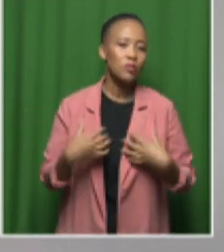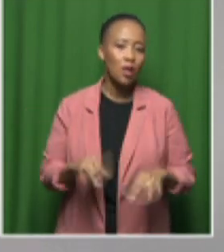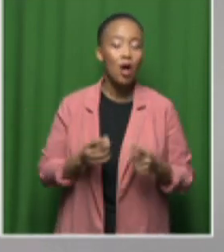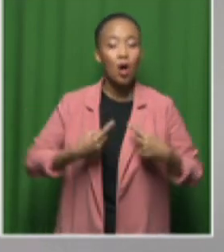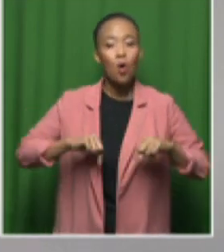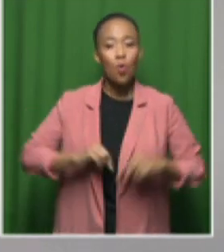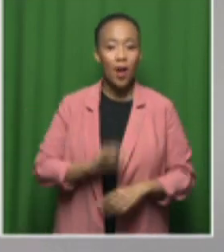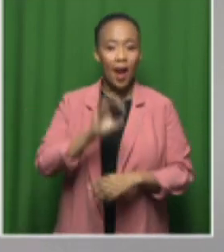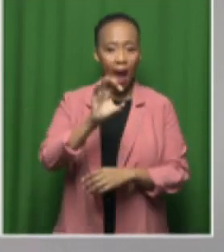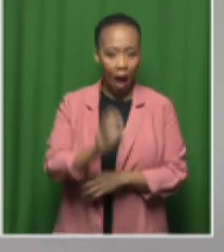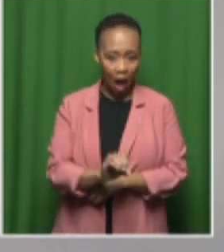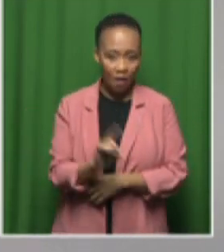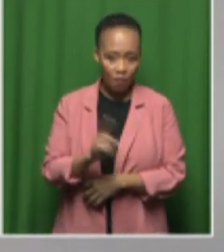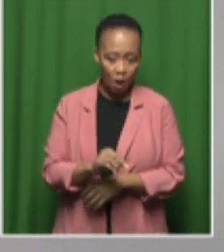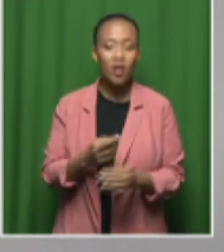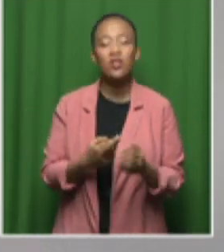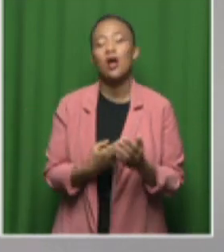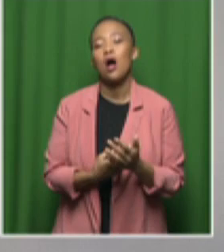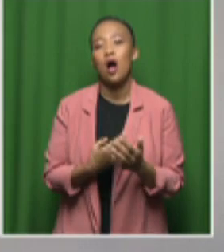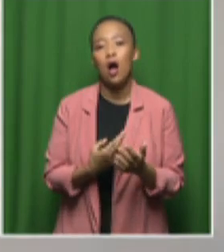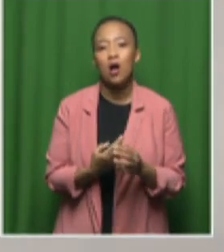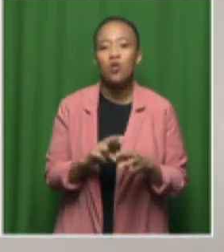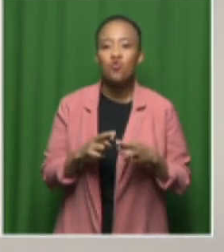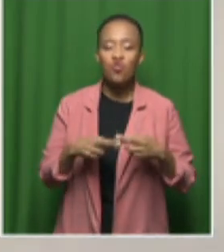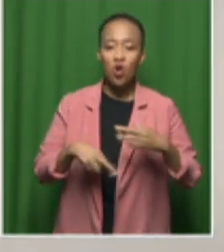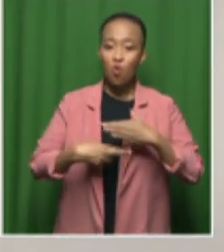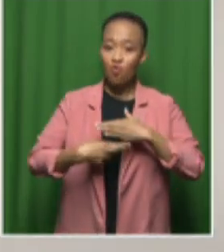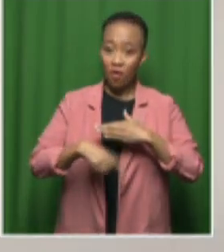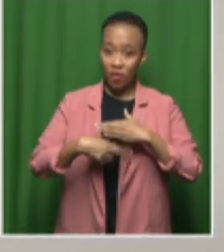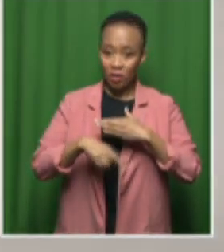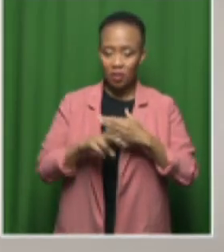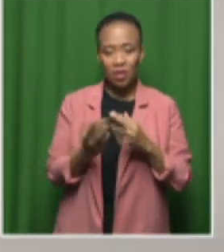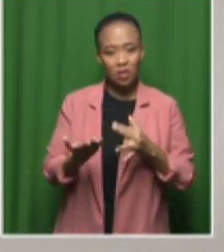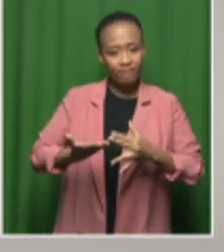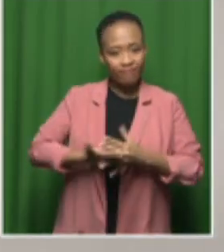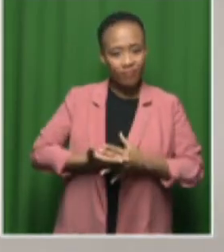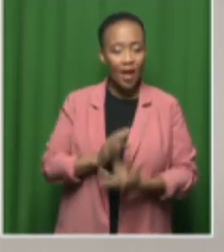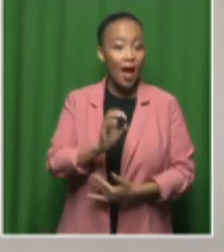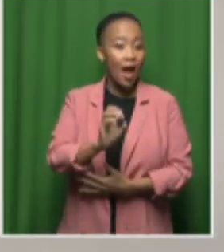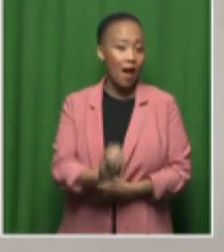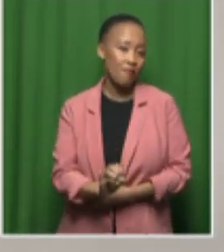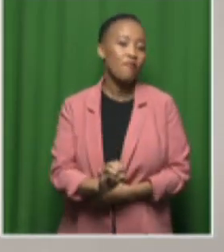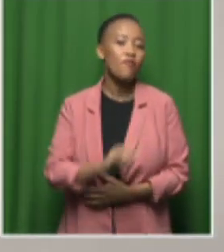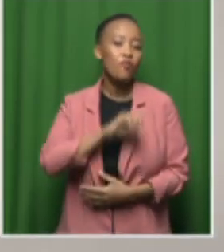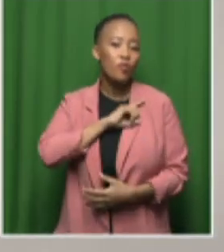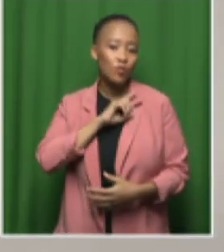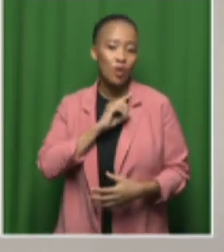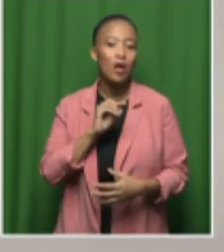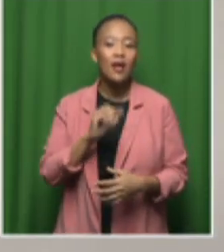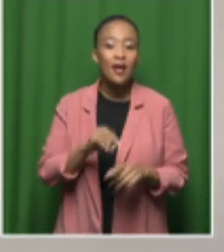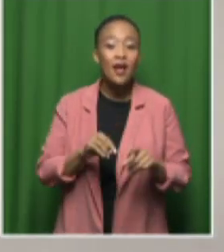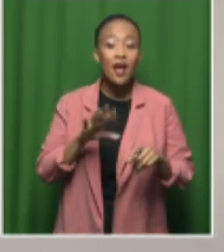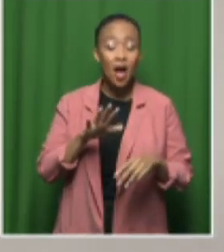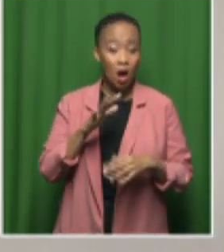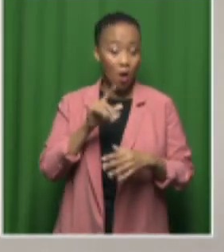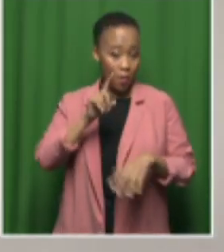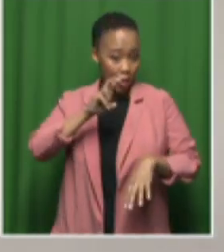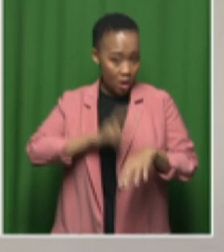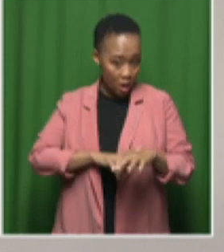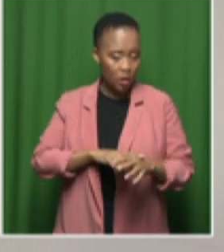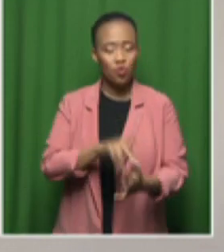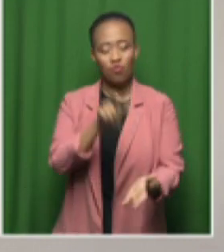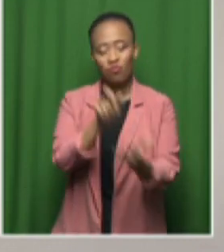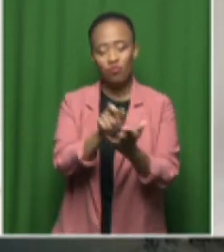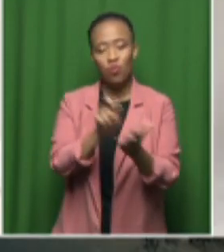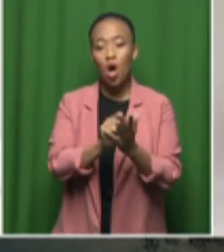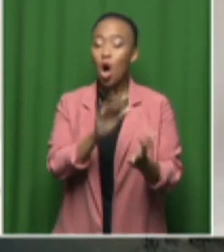to archives so that we are able to map Mam Esther's story over the last 50 plus years.